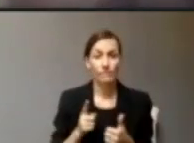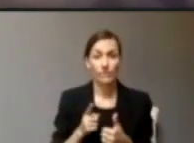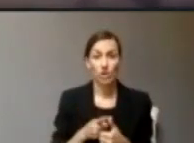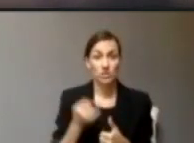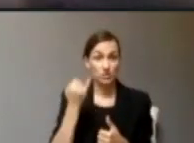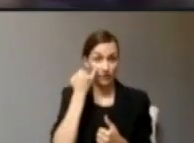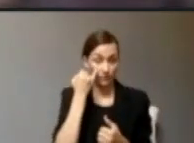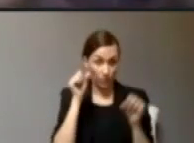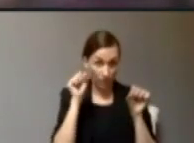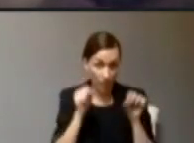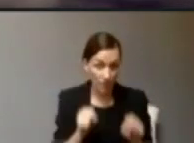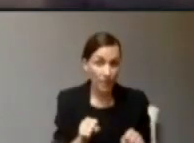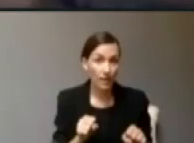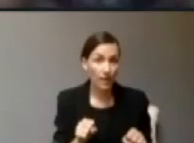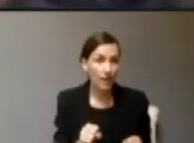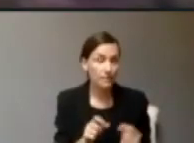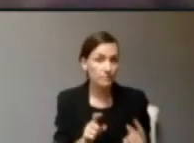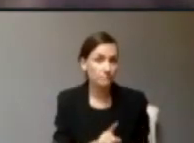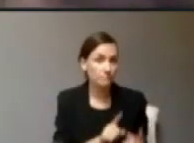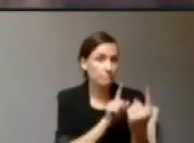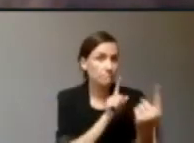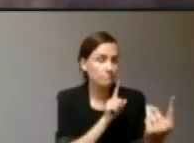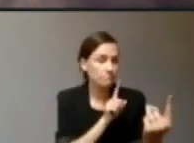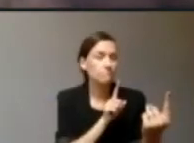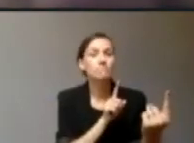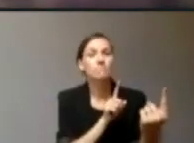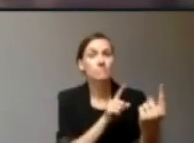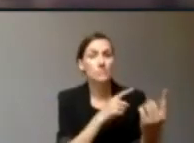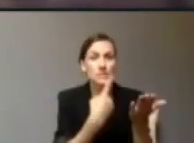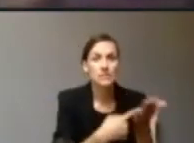them, most likely by Zoom these days,